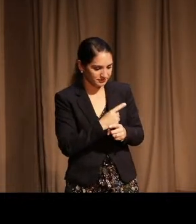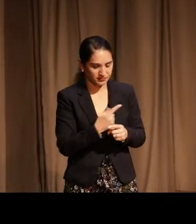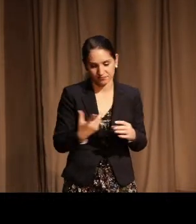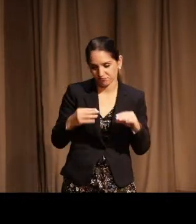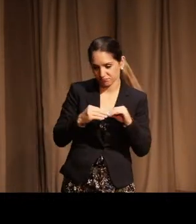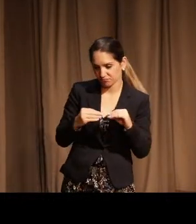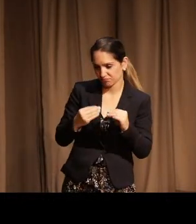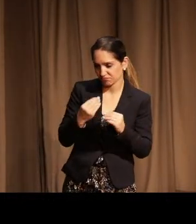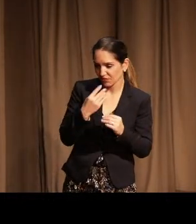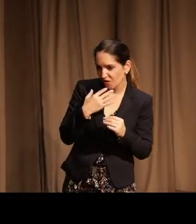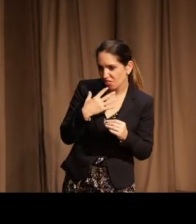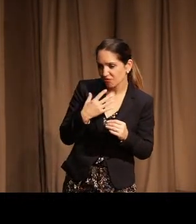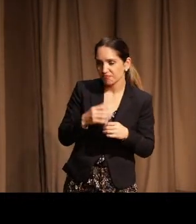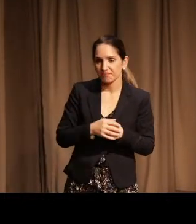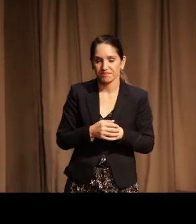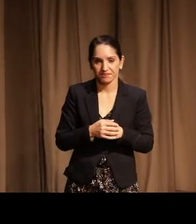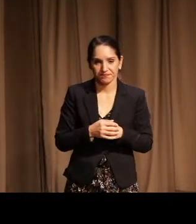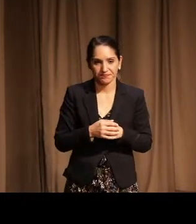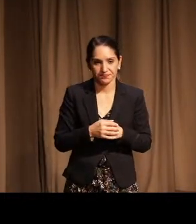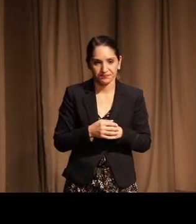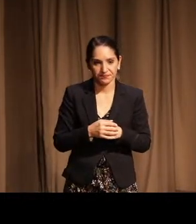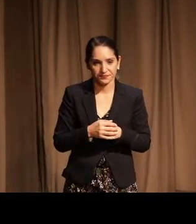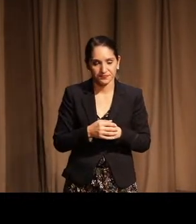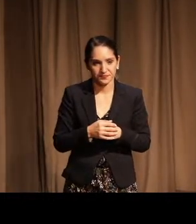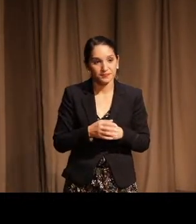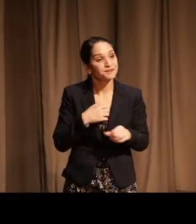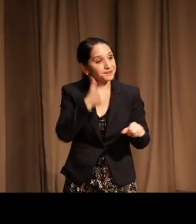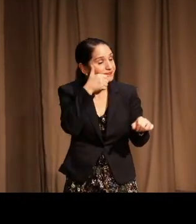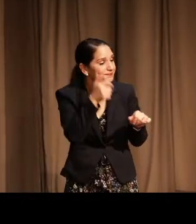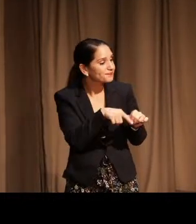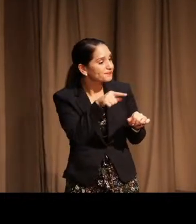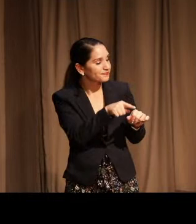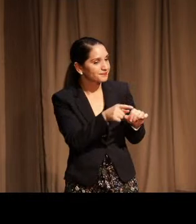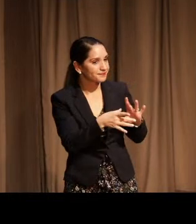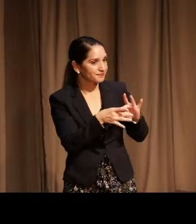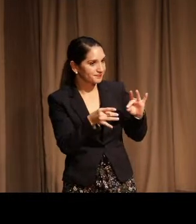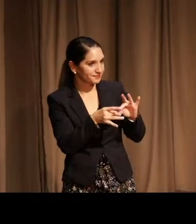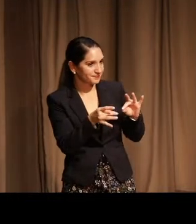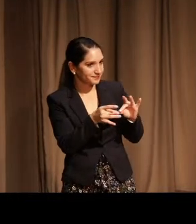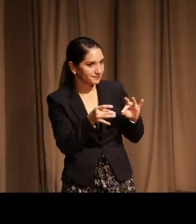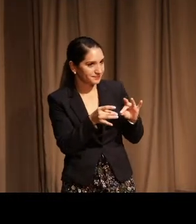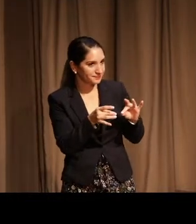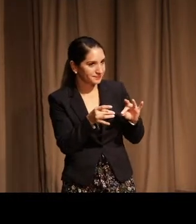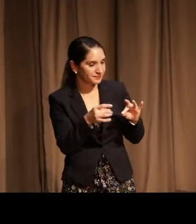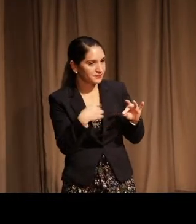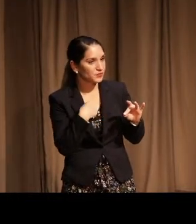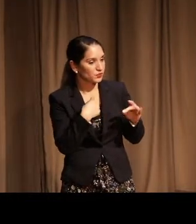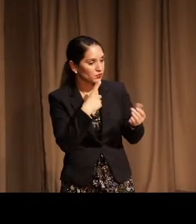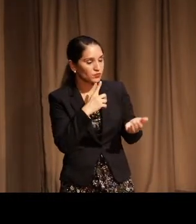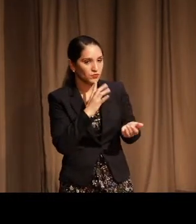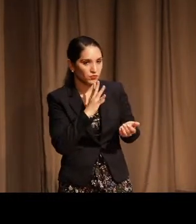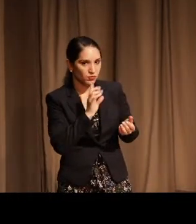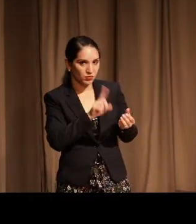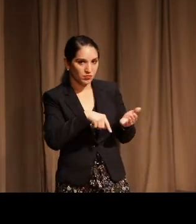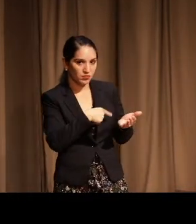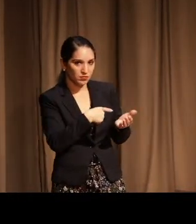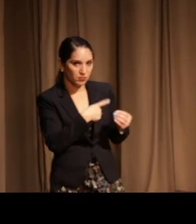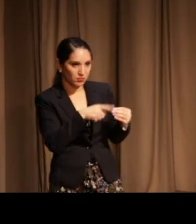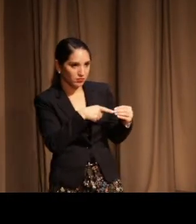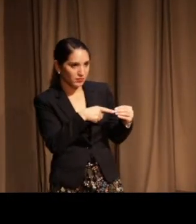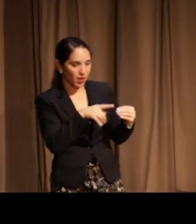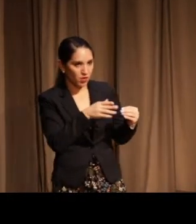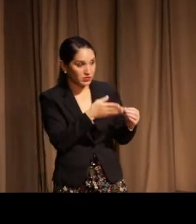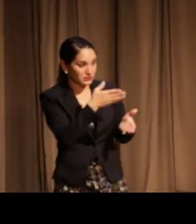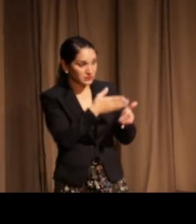color. And I remember you saying too that, when you're talking about these, some of